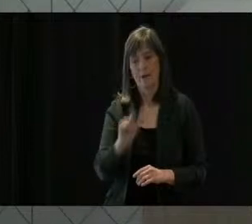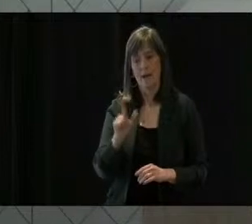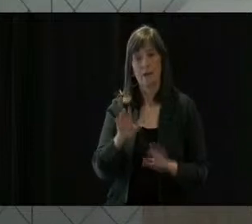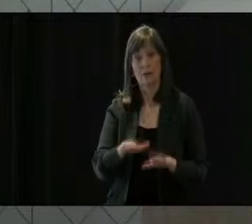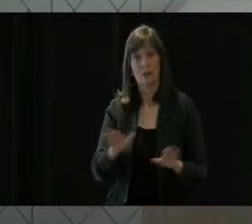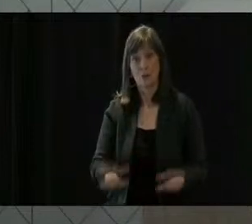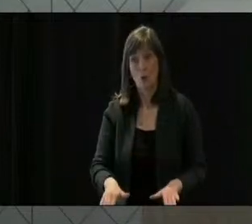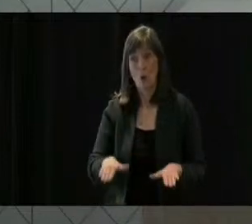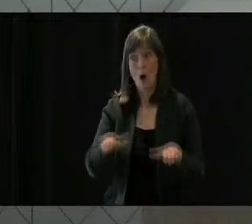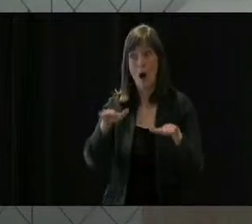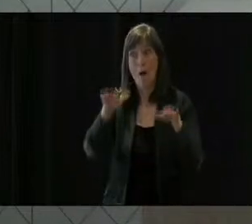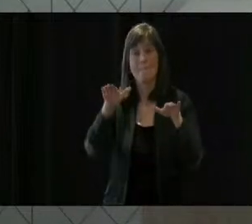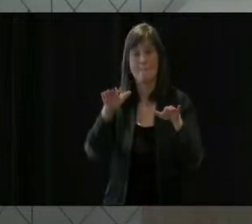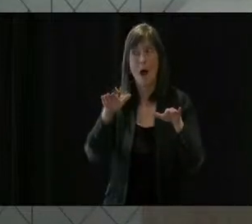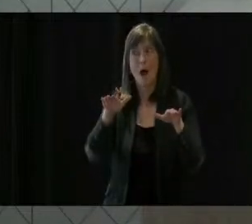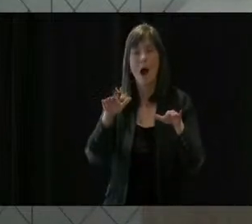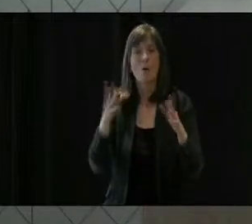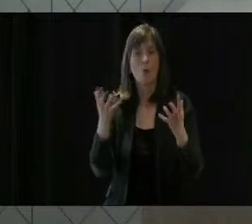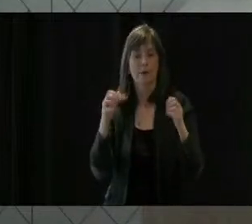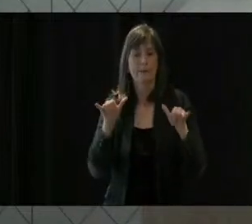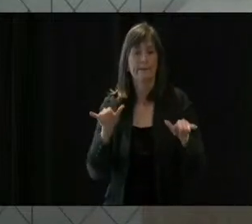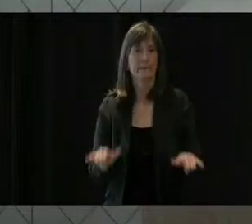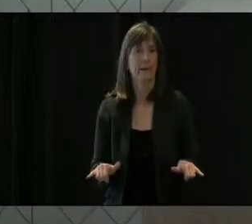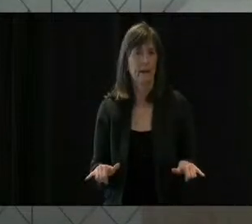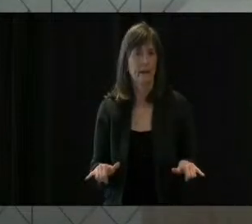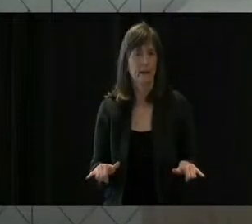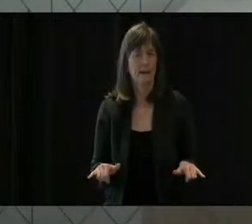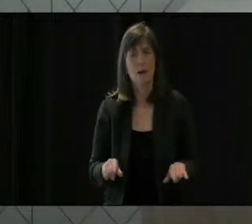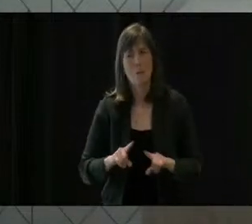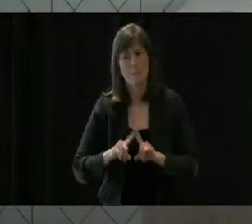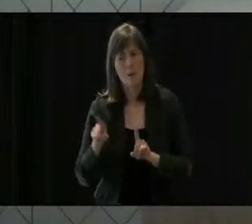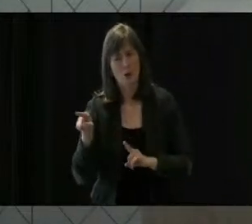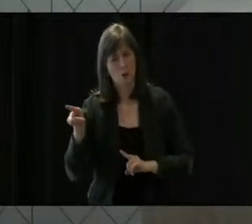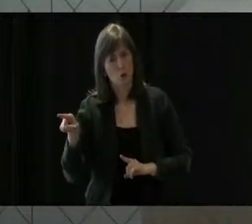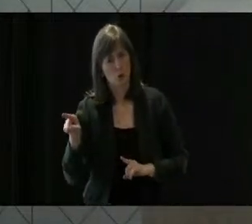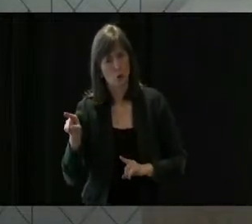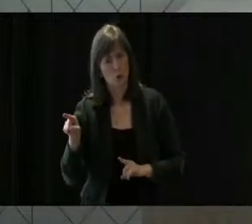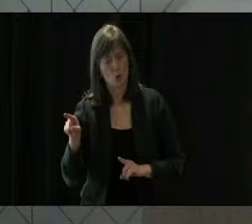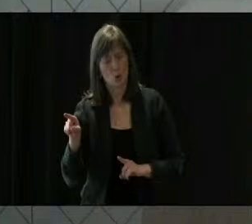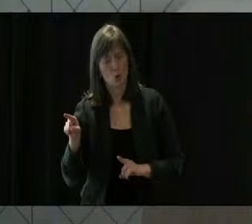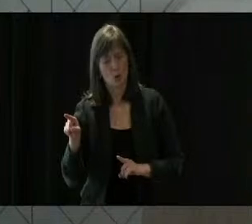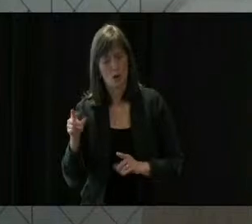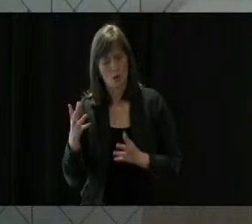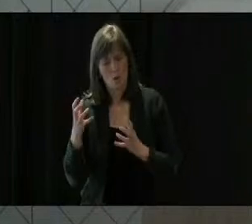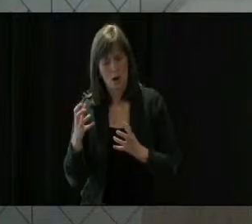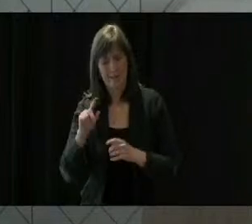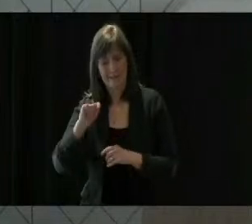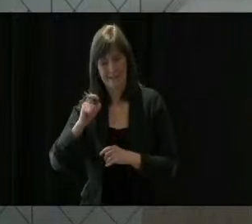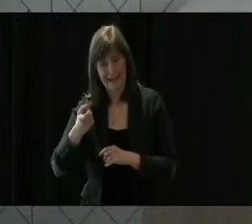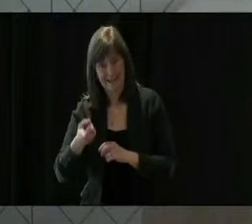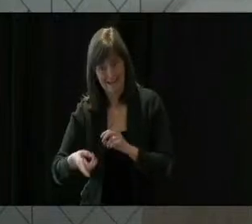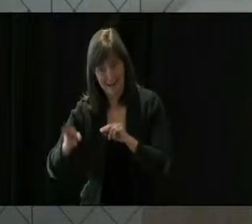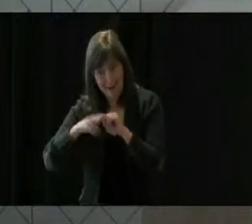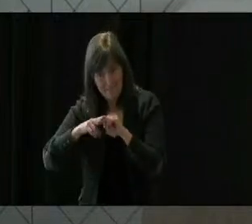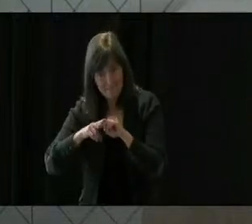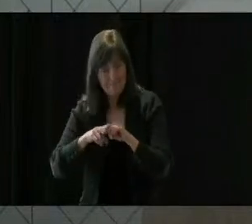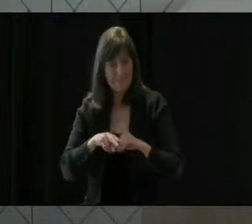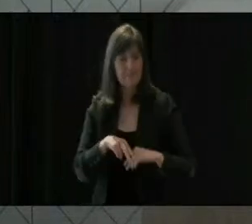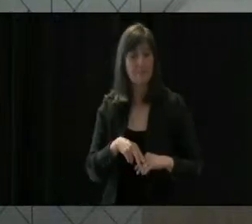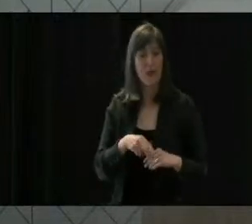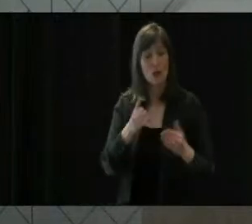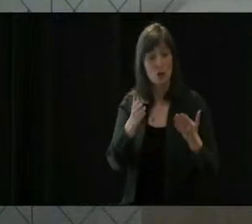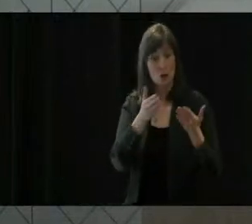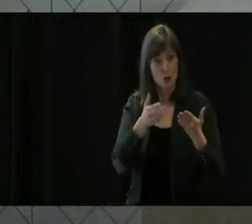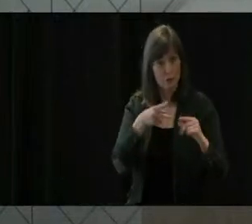increasing taxes, making almost everything more expensive, while at the same time getting fewer services, not encourage people to move elsewhere?